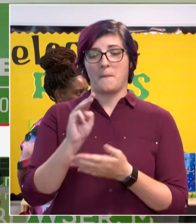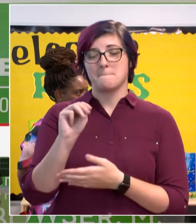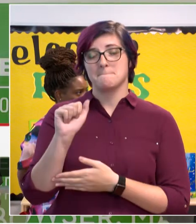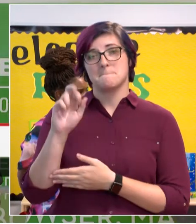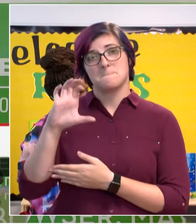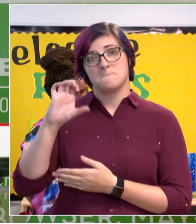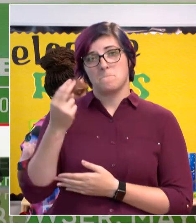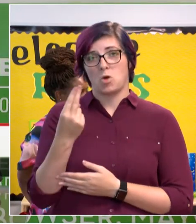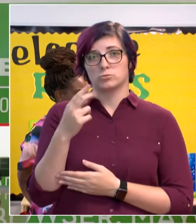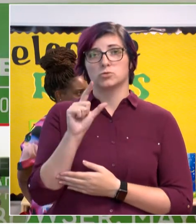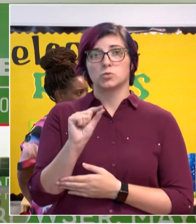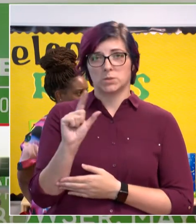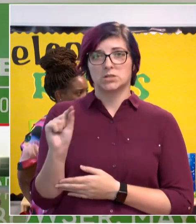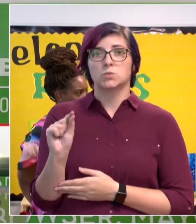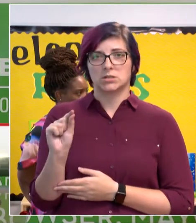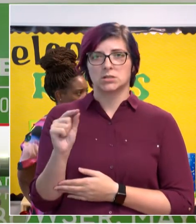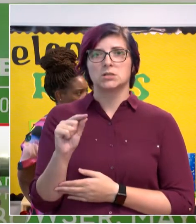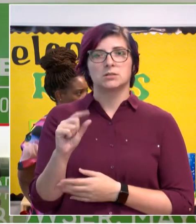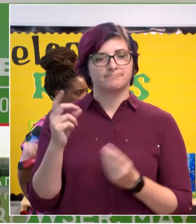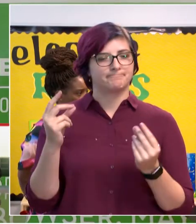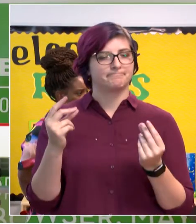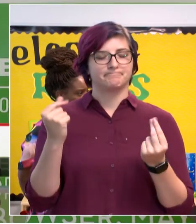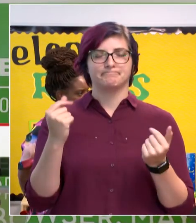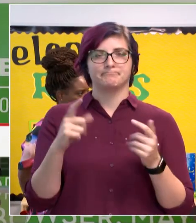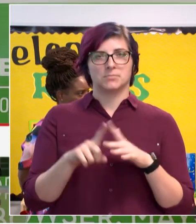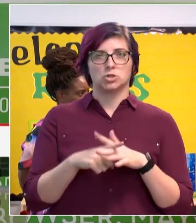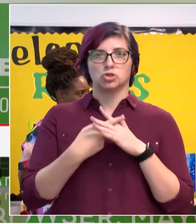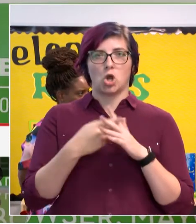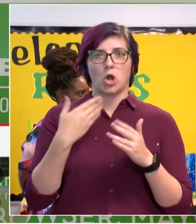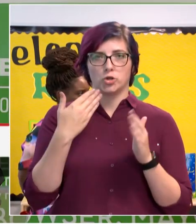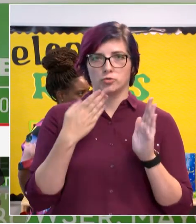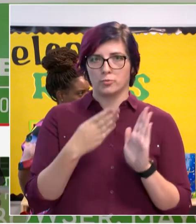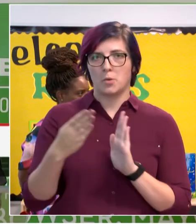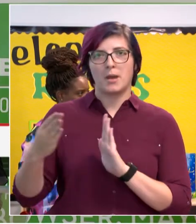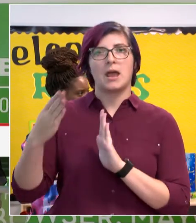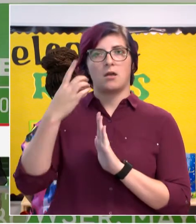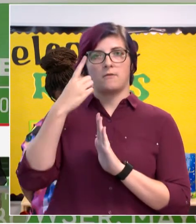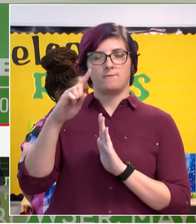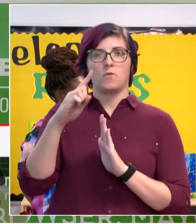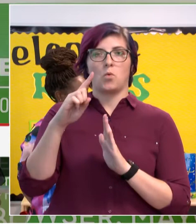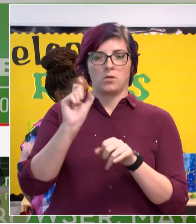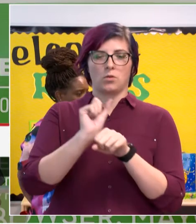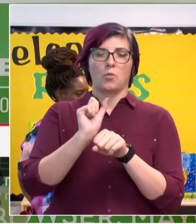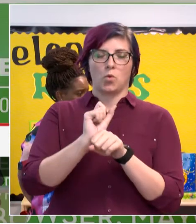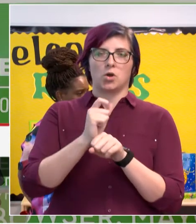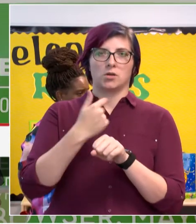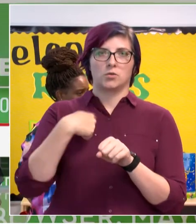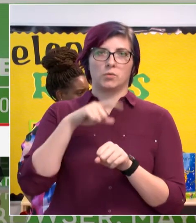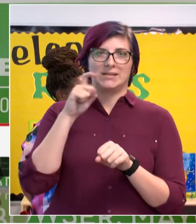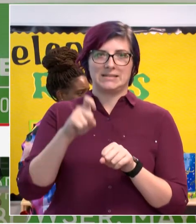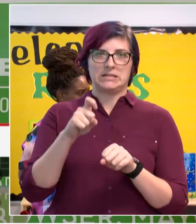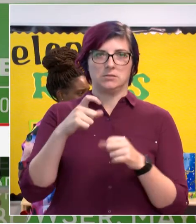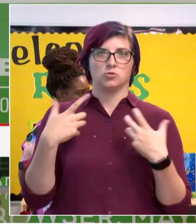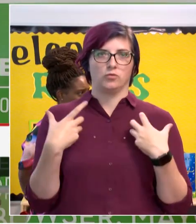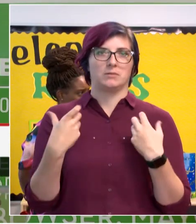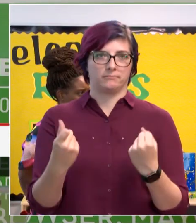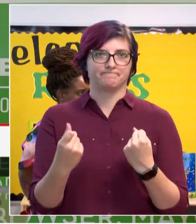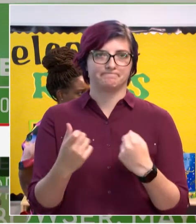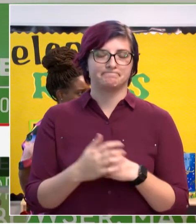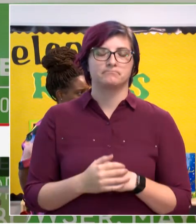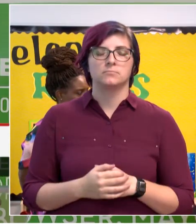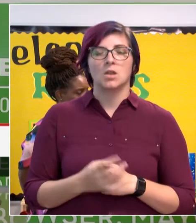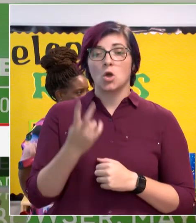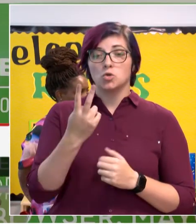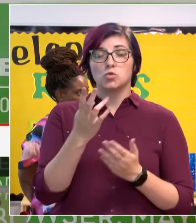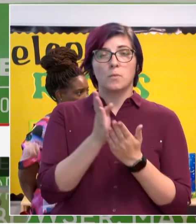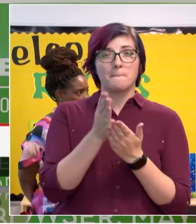of 2020, we began to prepare for what we knew would be the work we have to do in recovery. And in the 2 budget